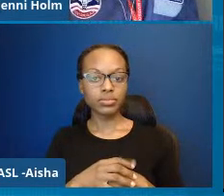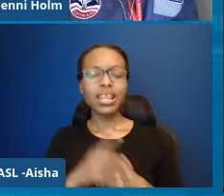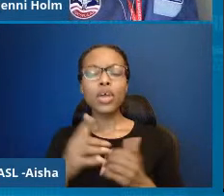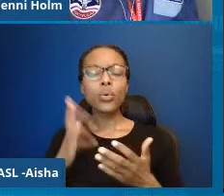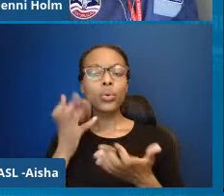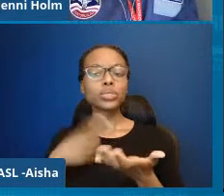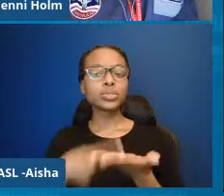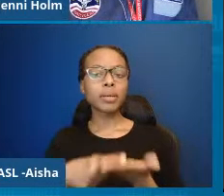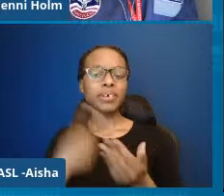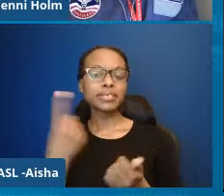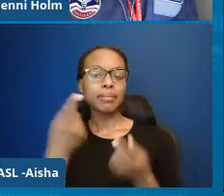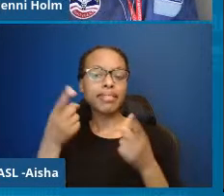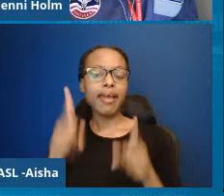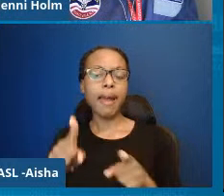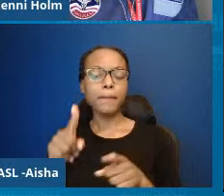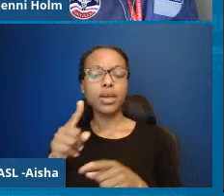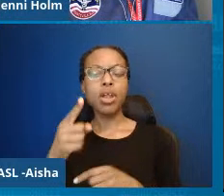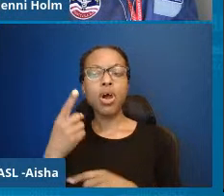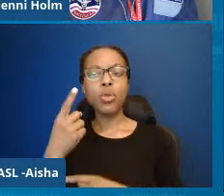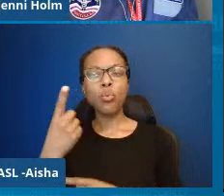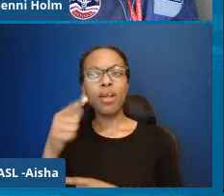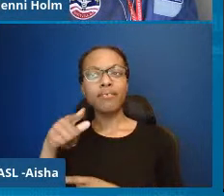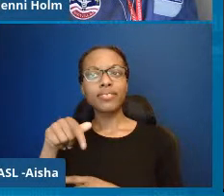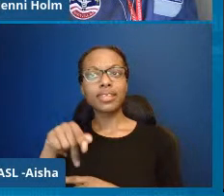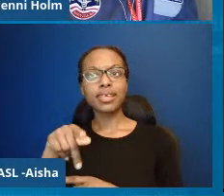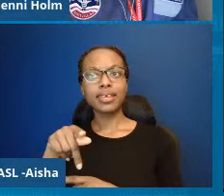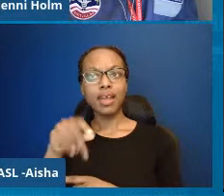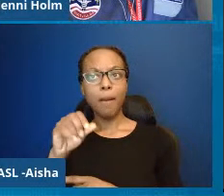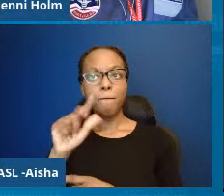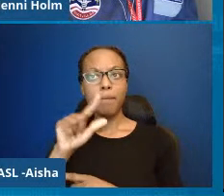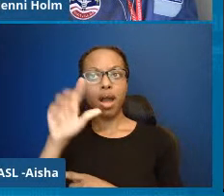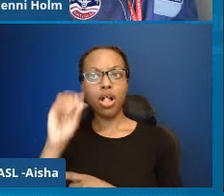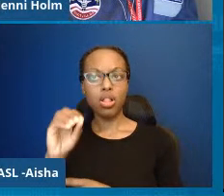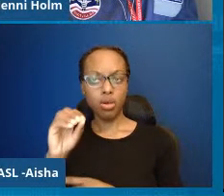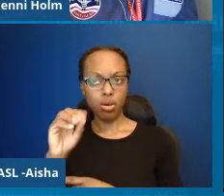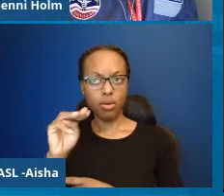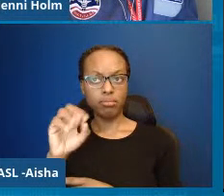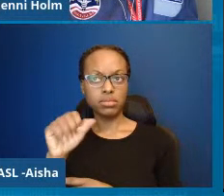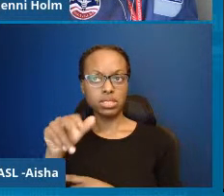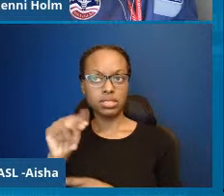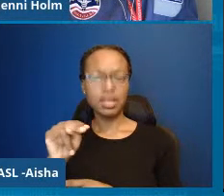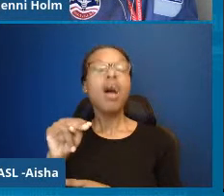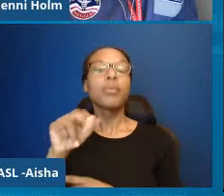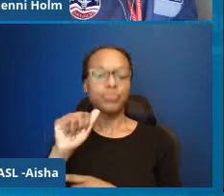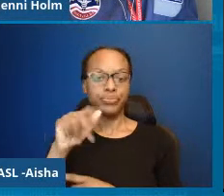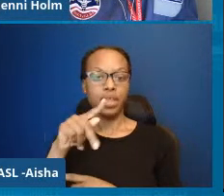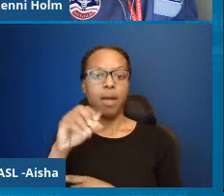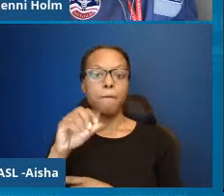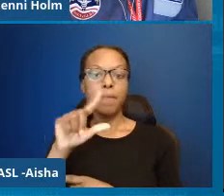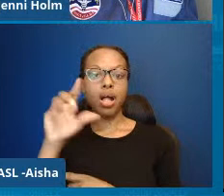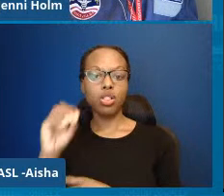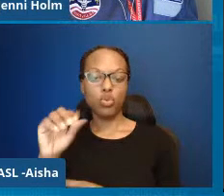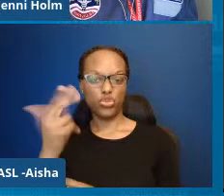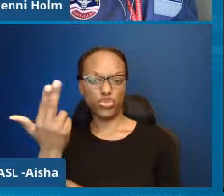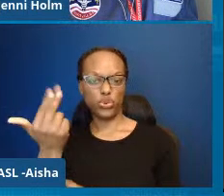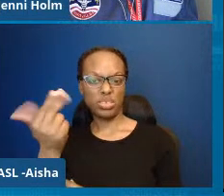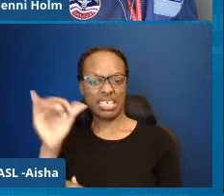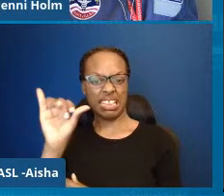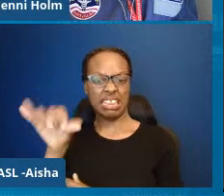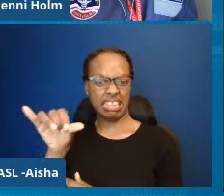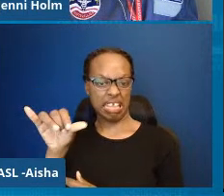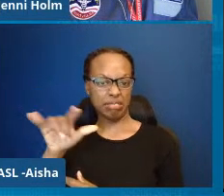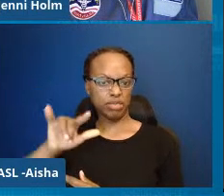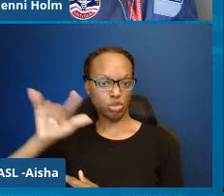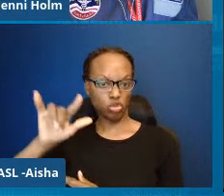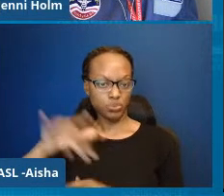was it? Let's see. I was going to brief you on this, but on Apollo 13, during that mission, do you guys